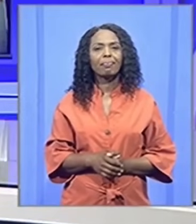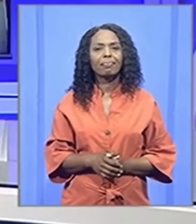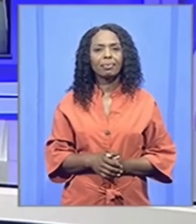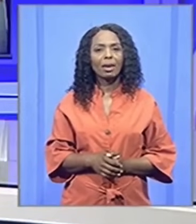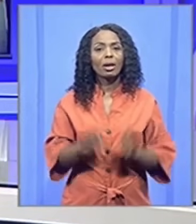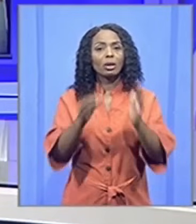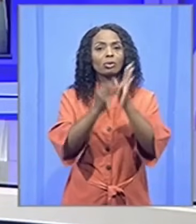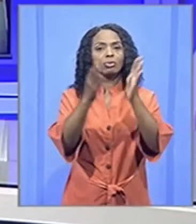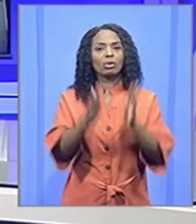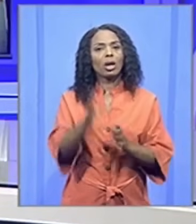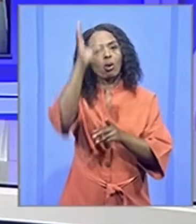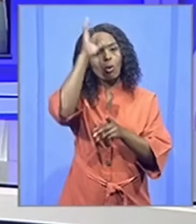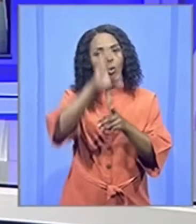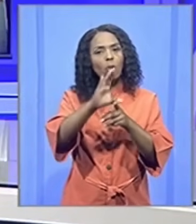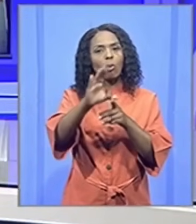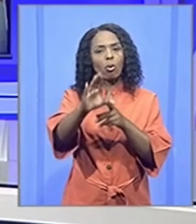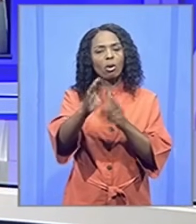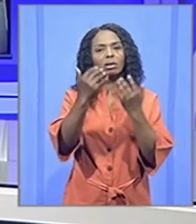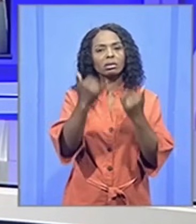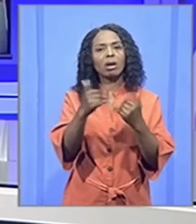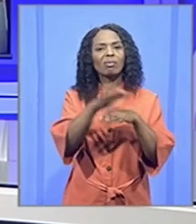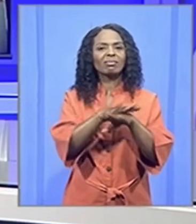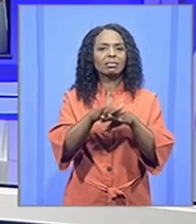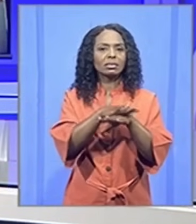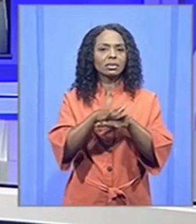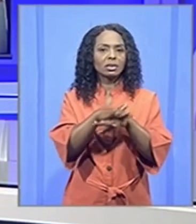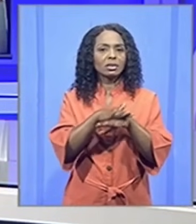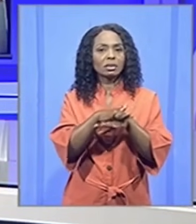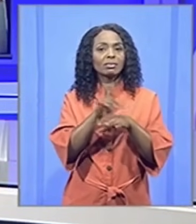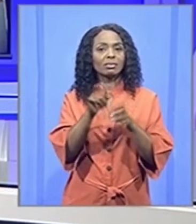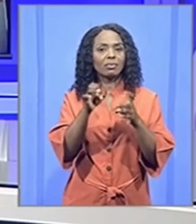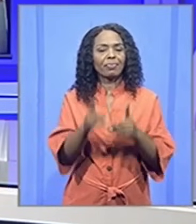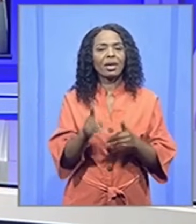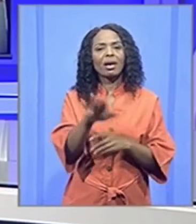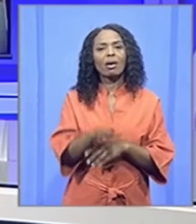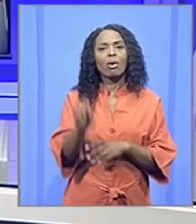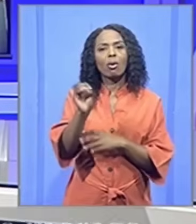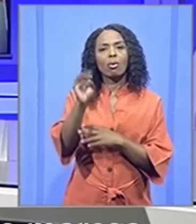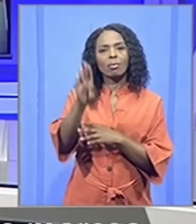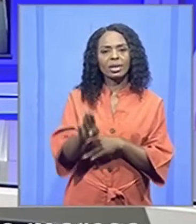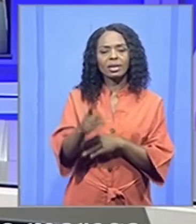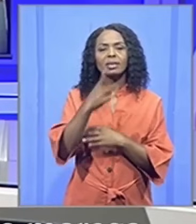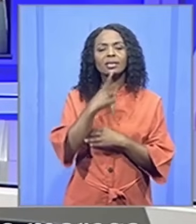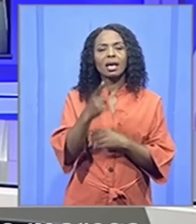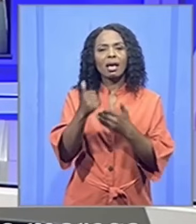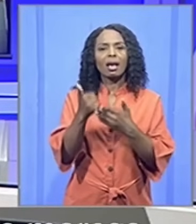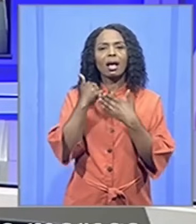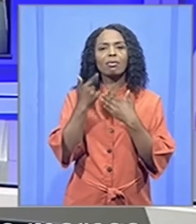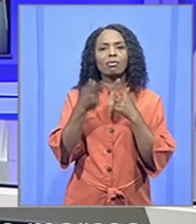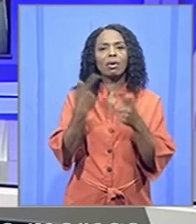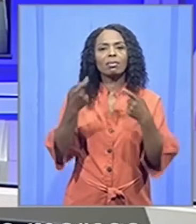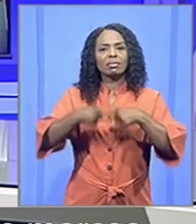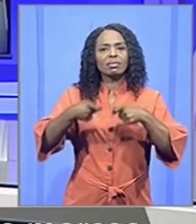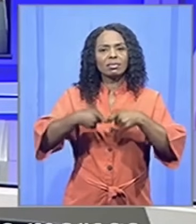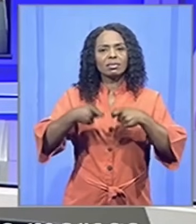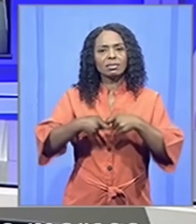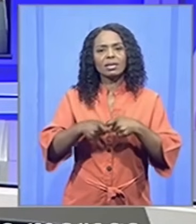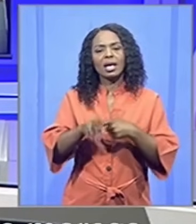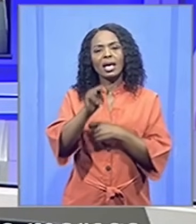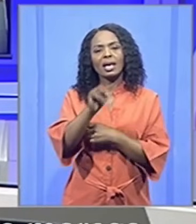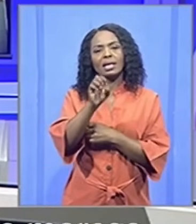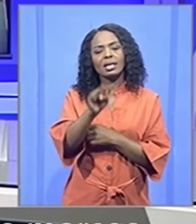Baithuti ba college ya motheo ka Bloemfontein ba dirile boipiletso bja gore sekema sa thušo ya mašeleng sa baithuti